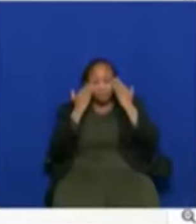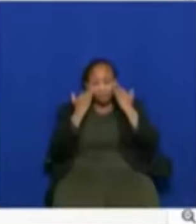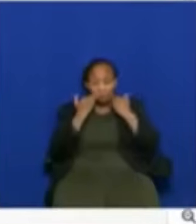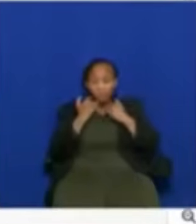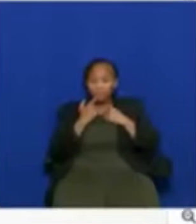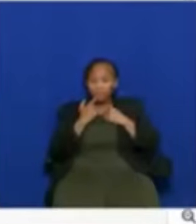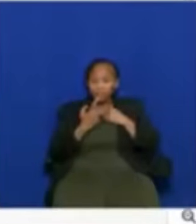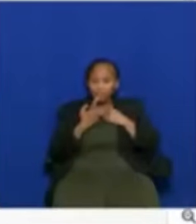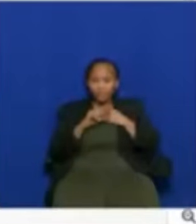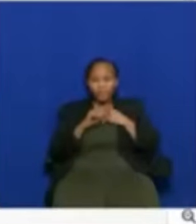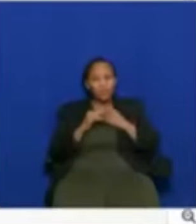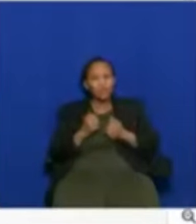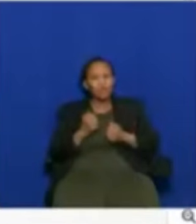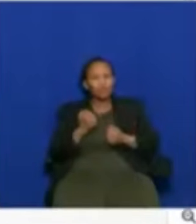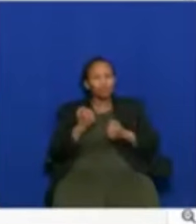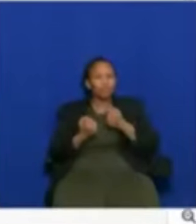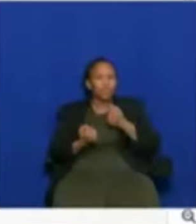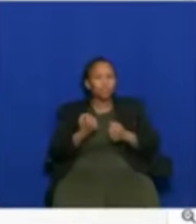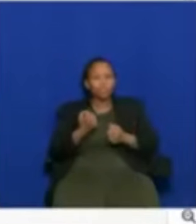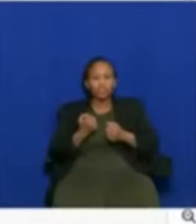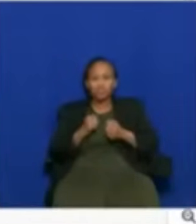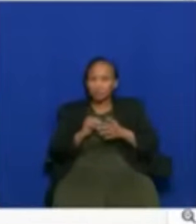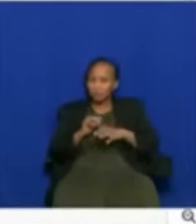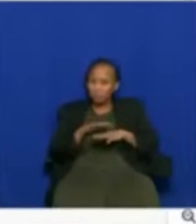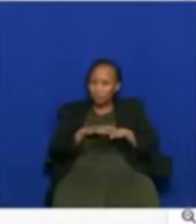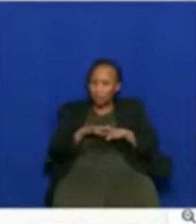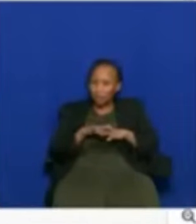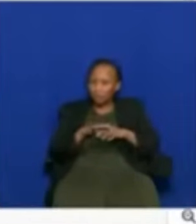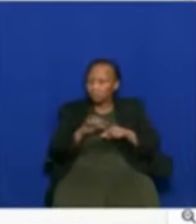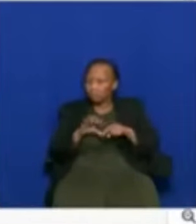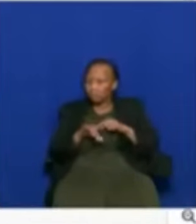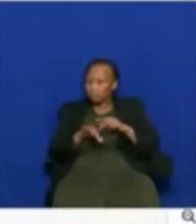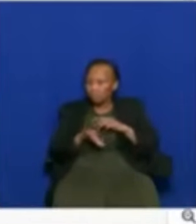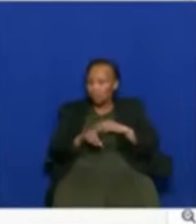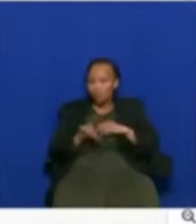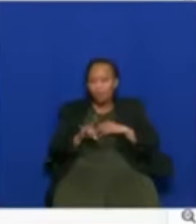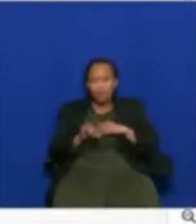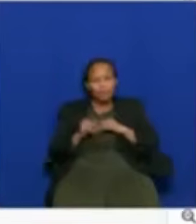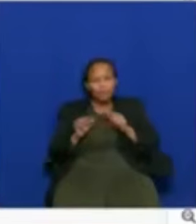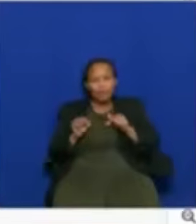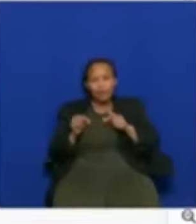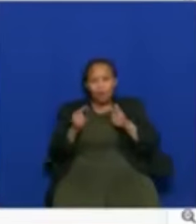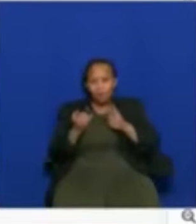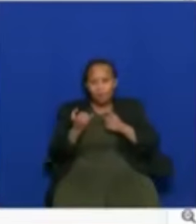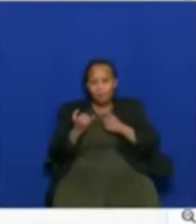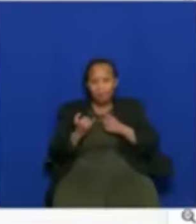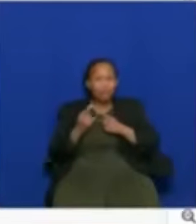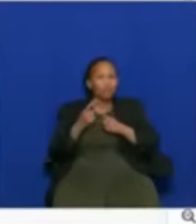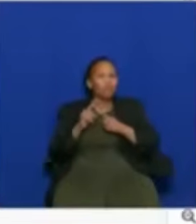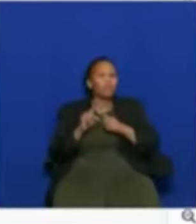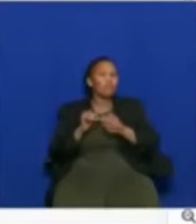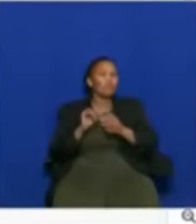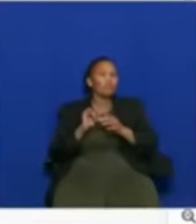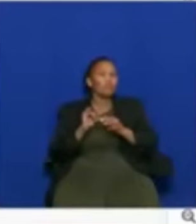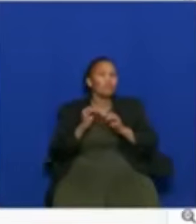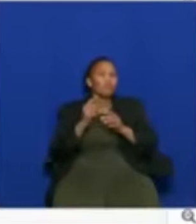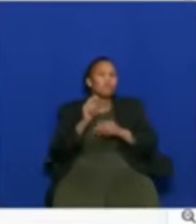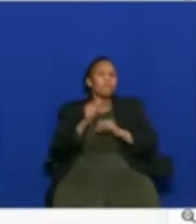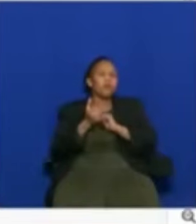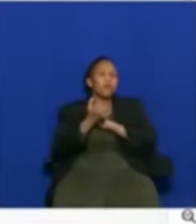basis on the evidence and submissions before the court for the bail condition that was imposed. In exercising